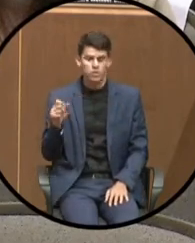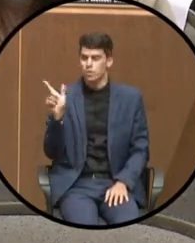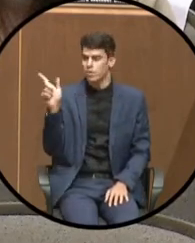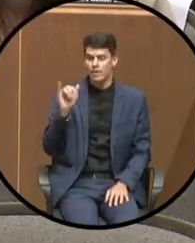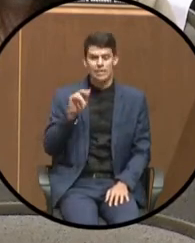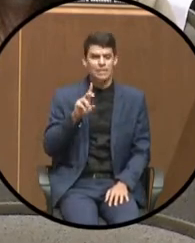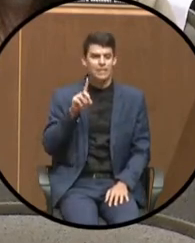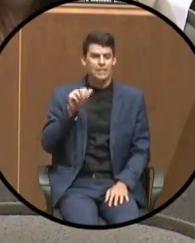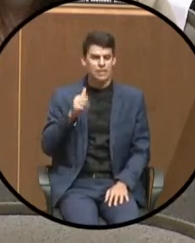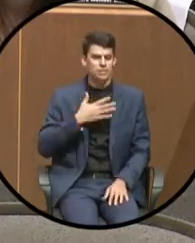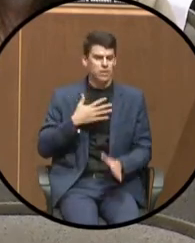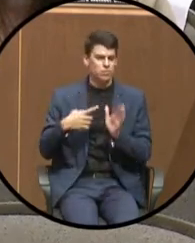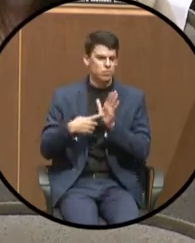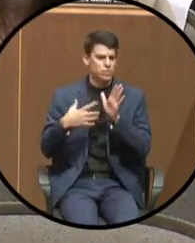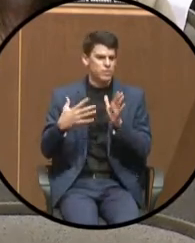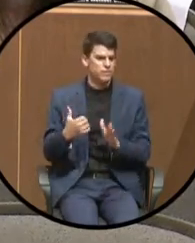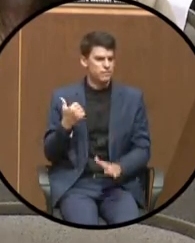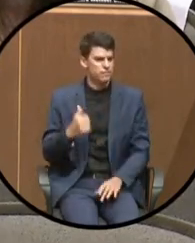representative.